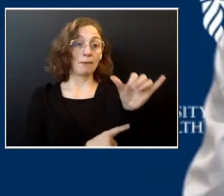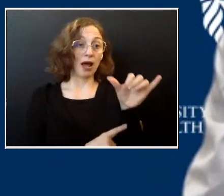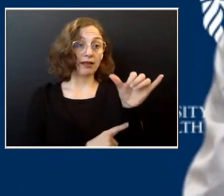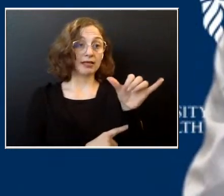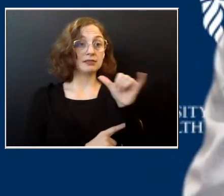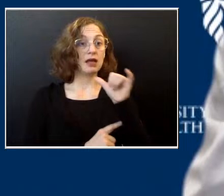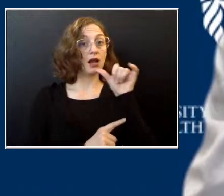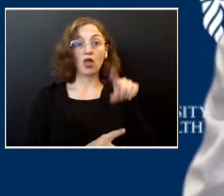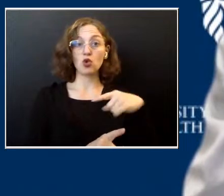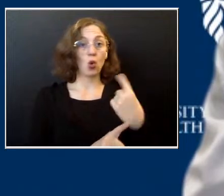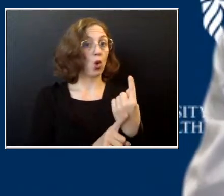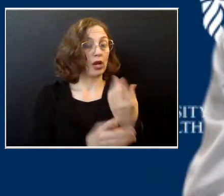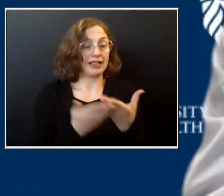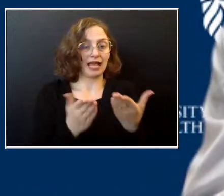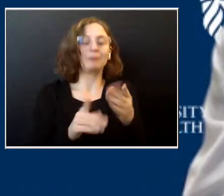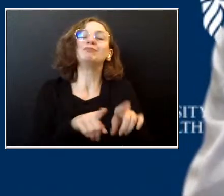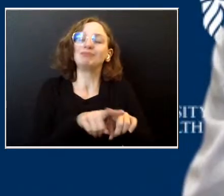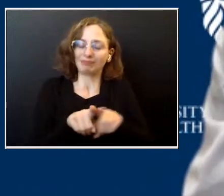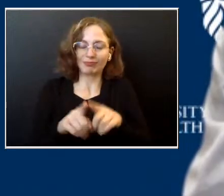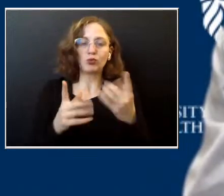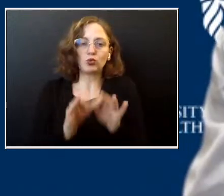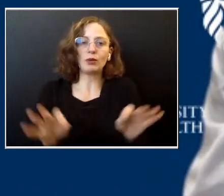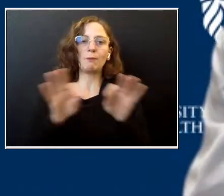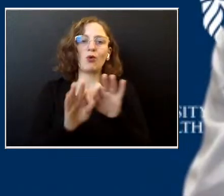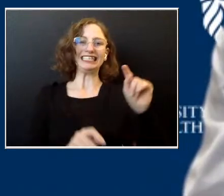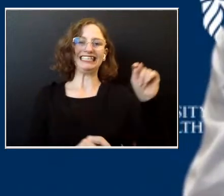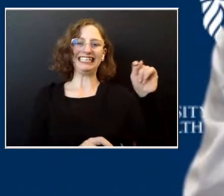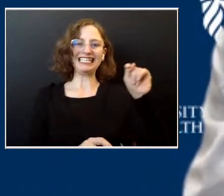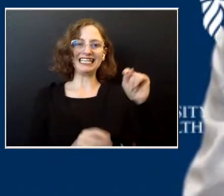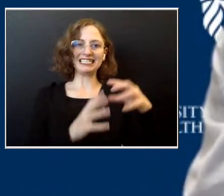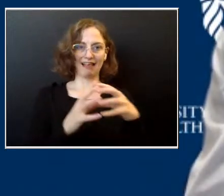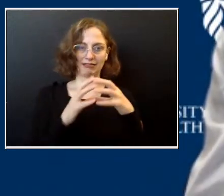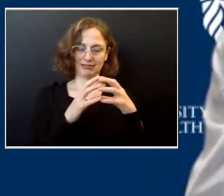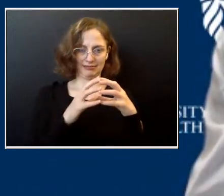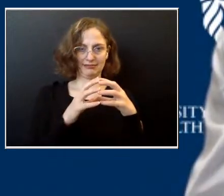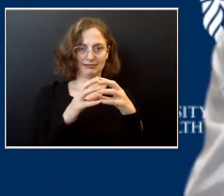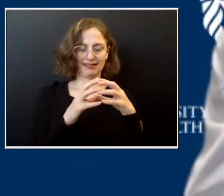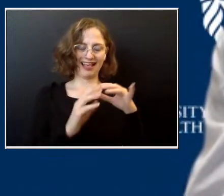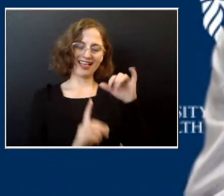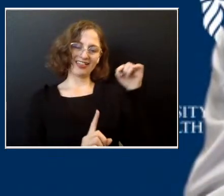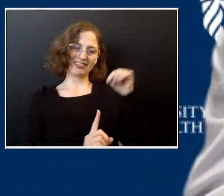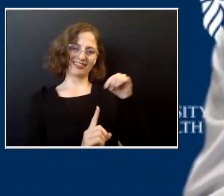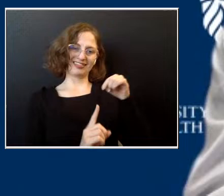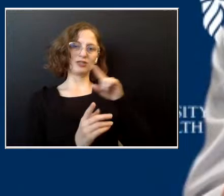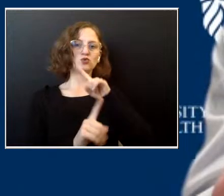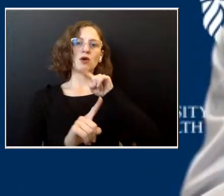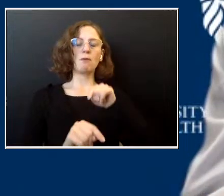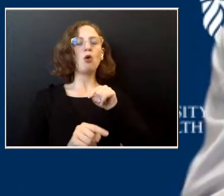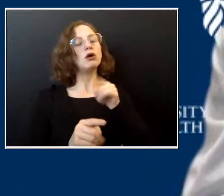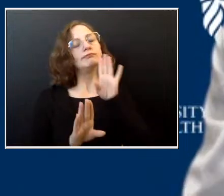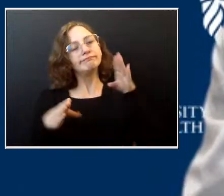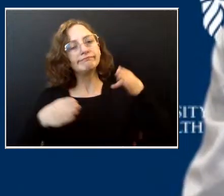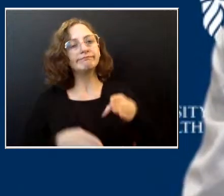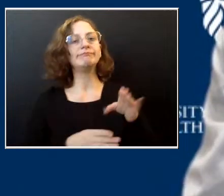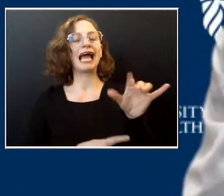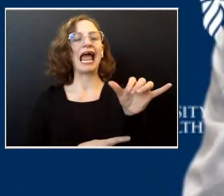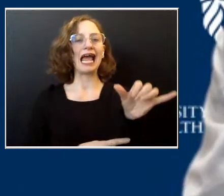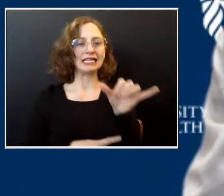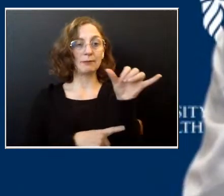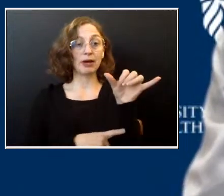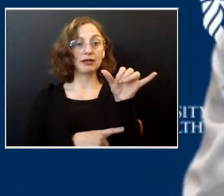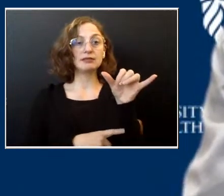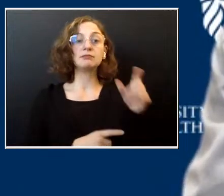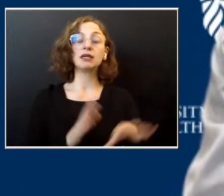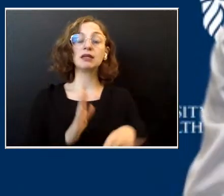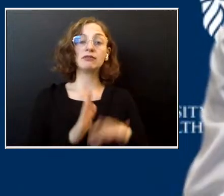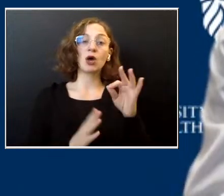those T cells as well. This particular report really just looked at the antibodies, but what it showed is that with the new updated